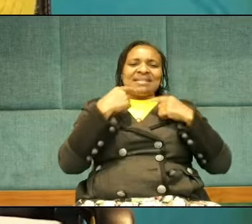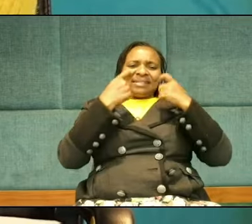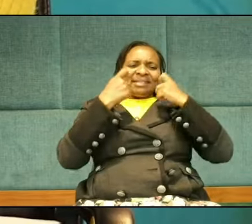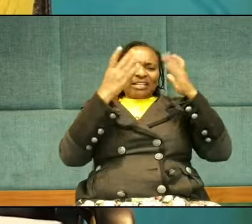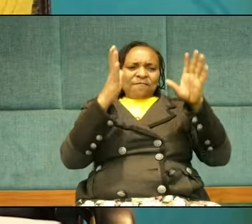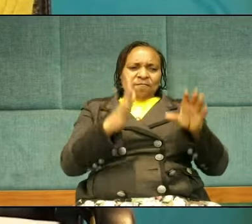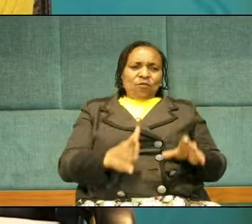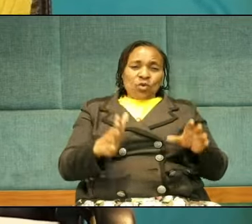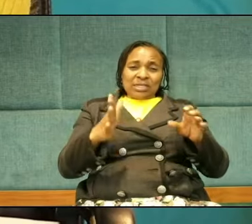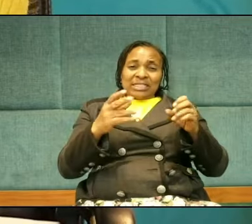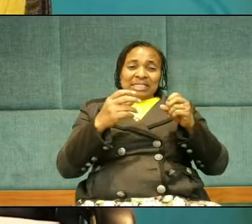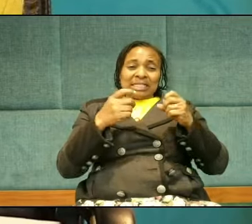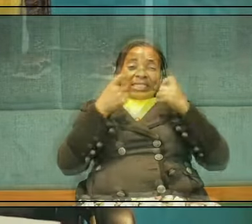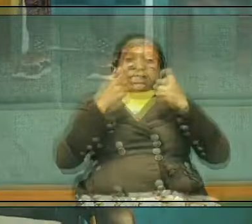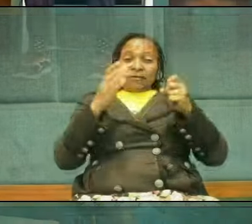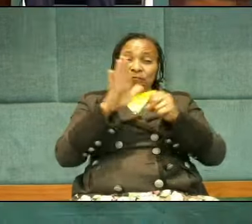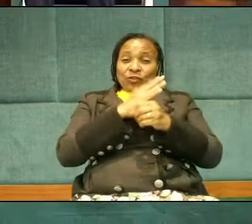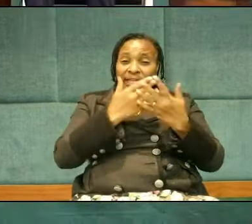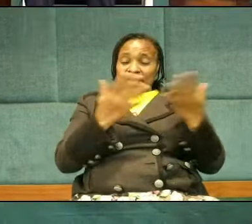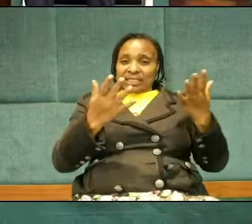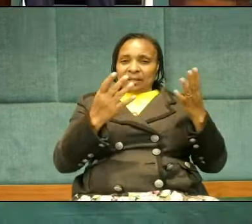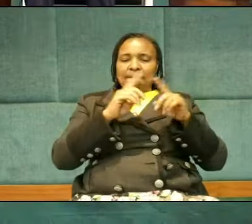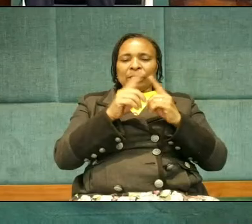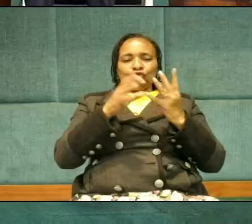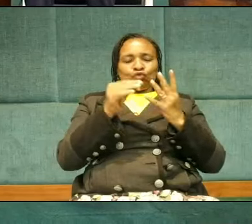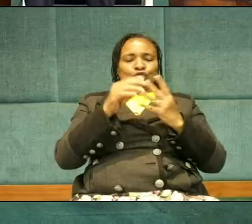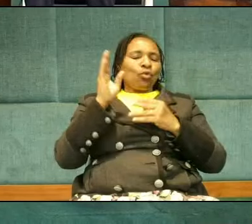but a choice to obey.